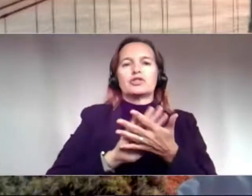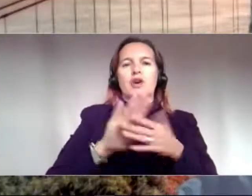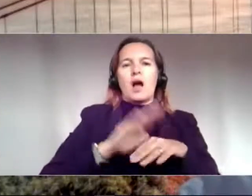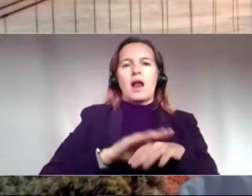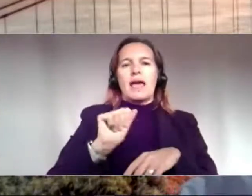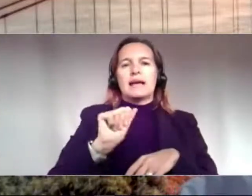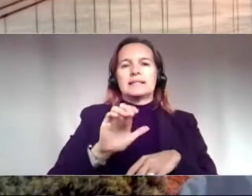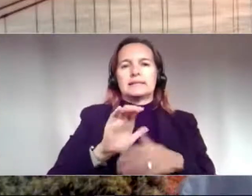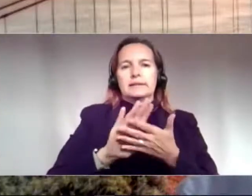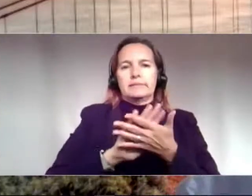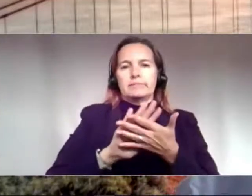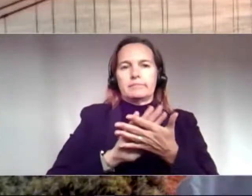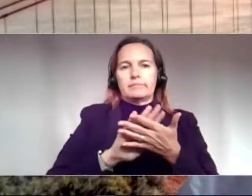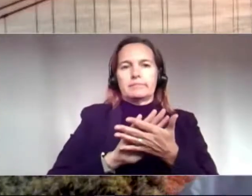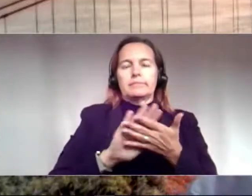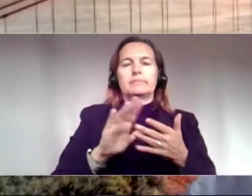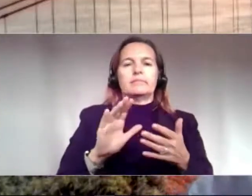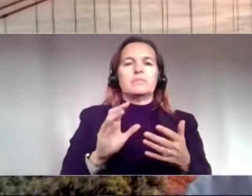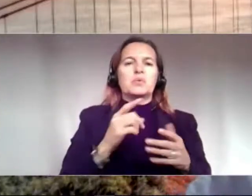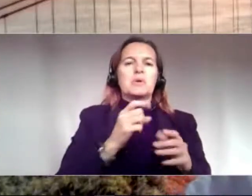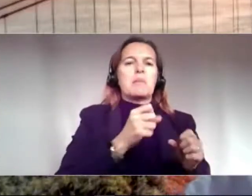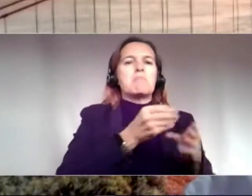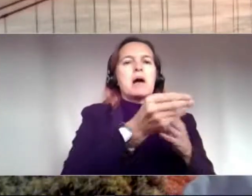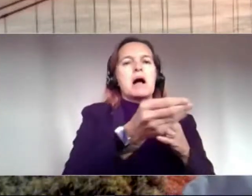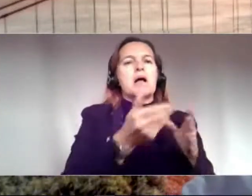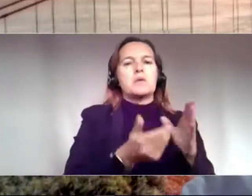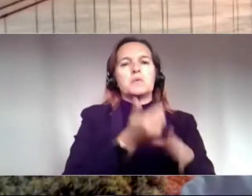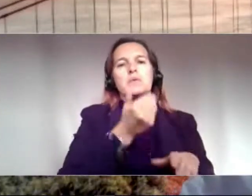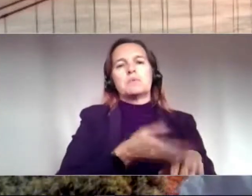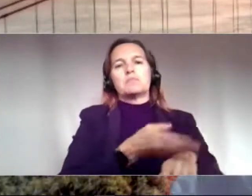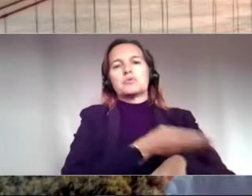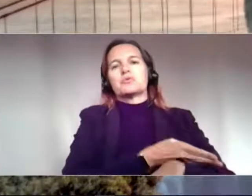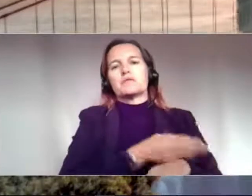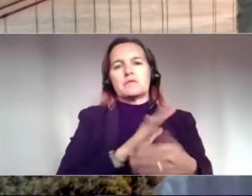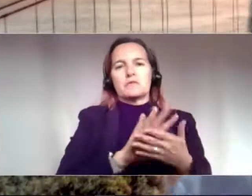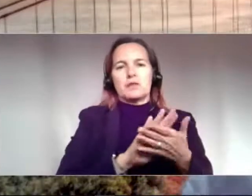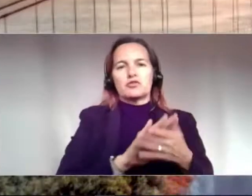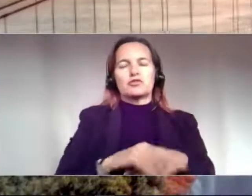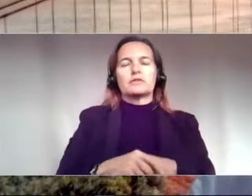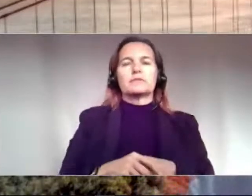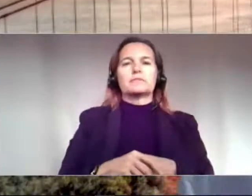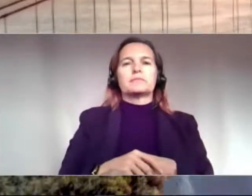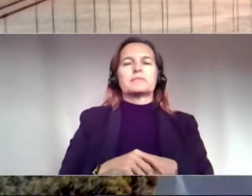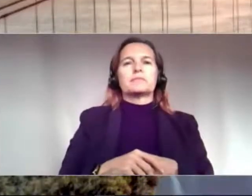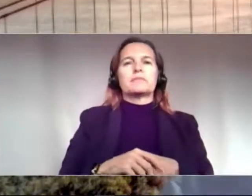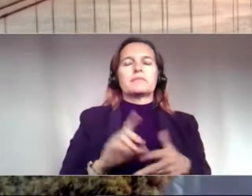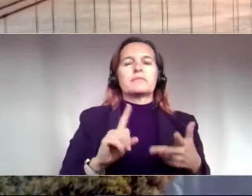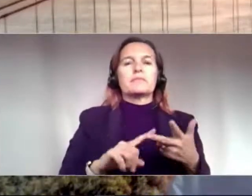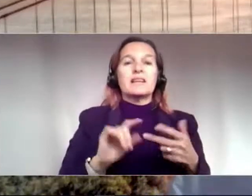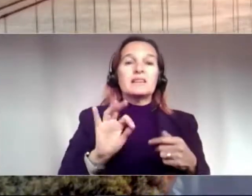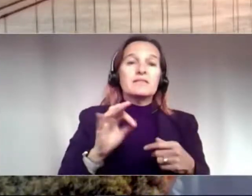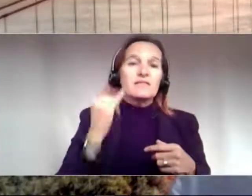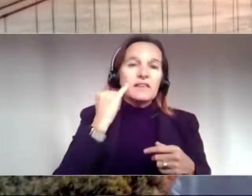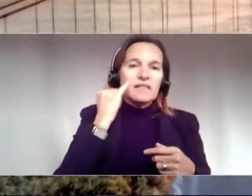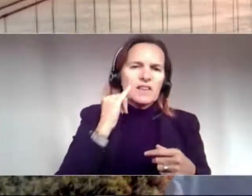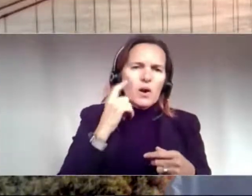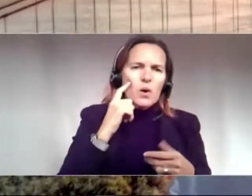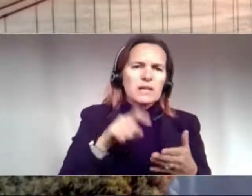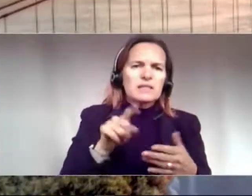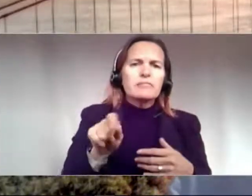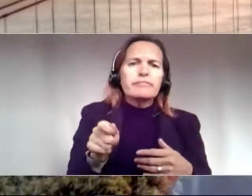an improved efficiency filter. If you have a recirculate setting on your